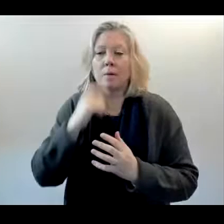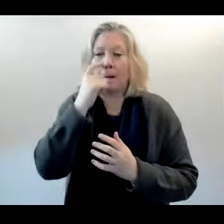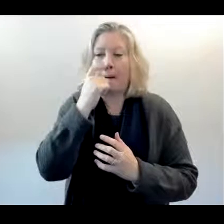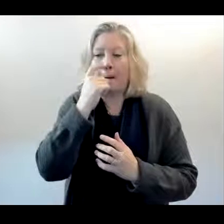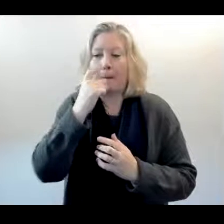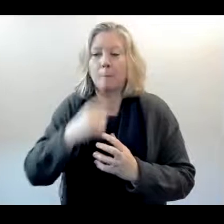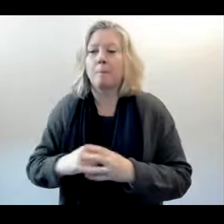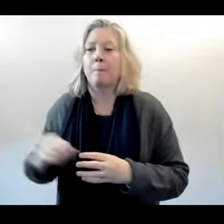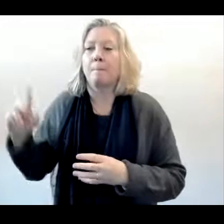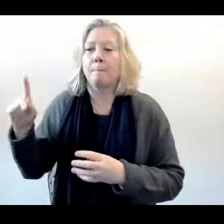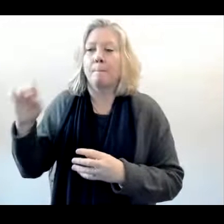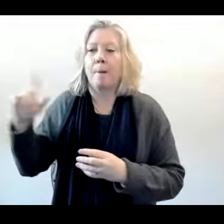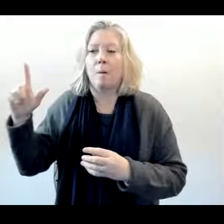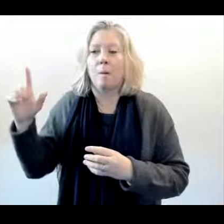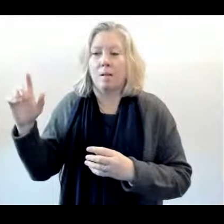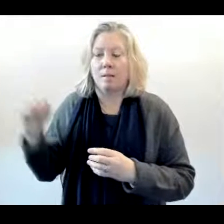Director Powell,